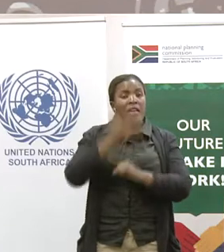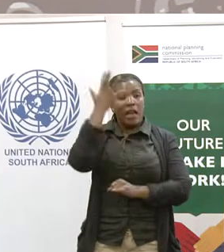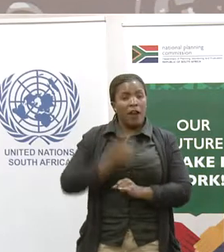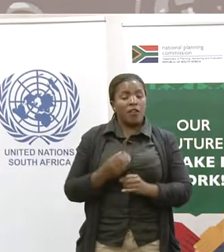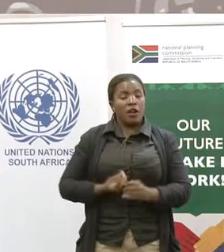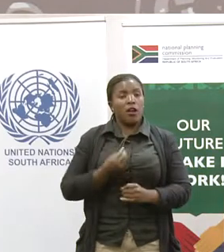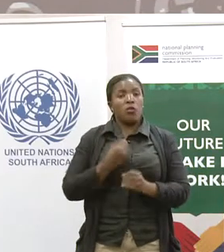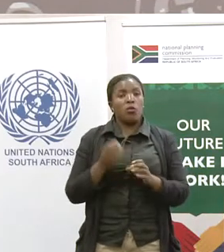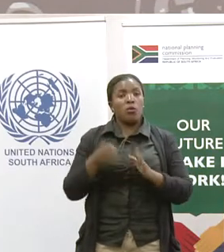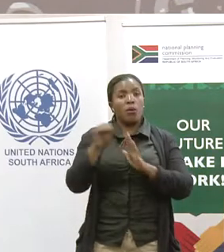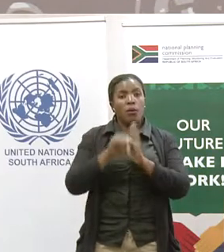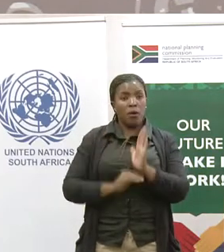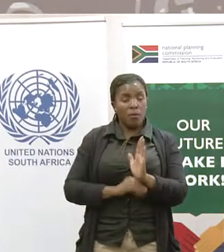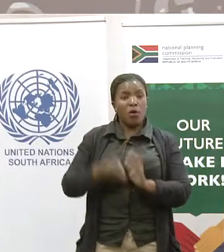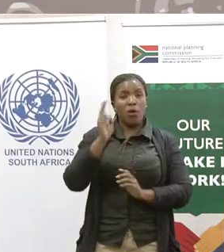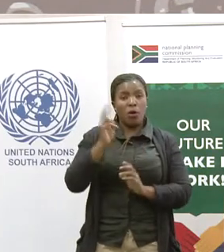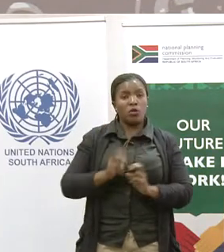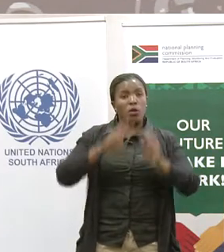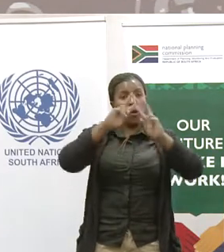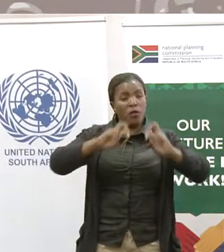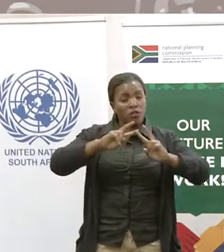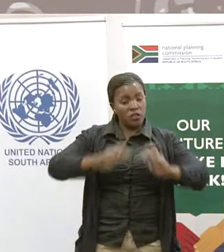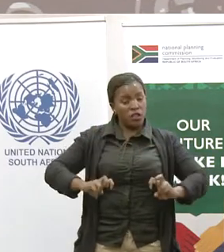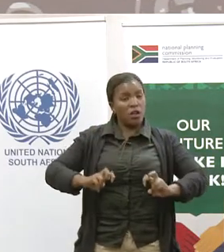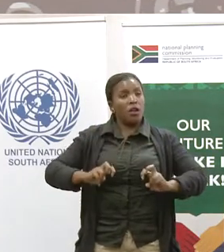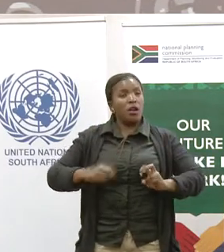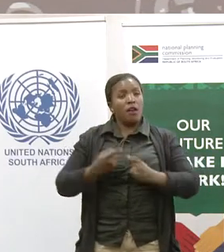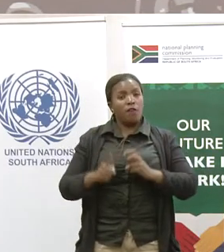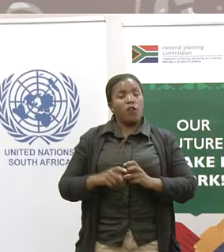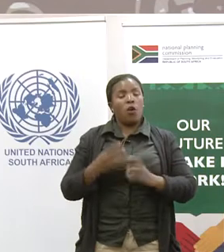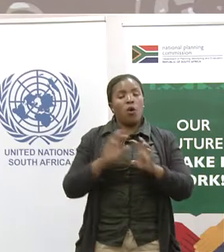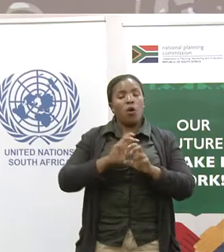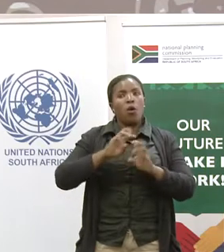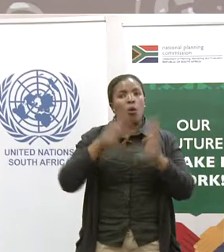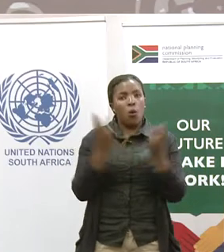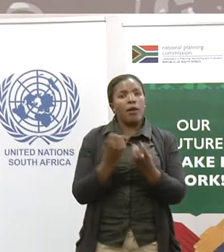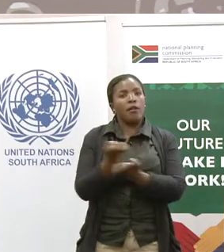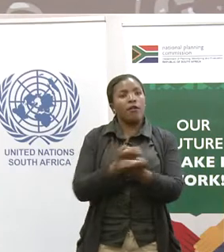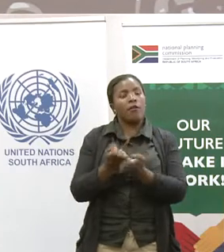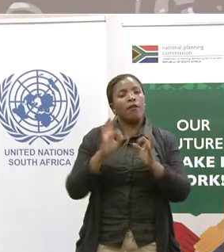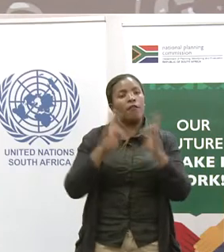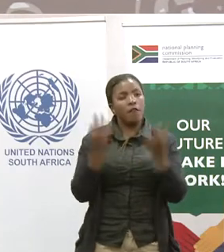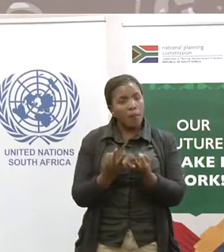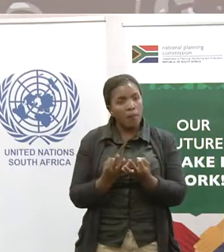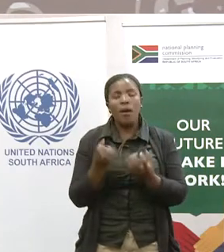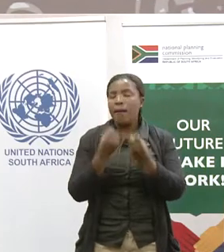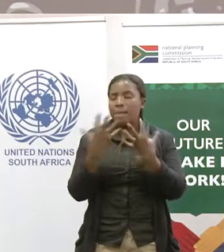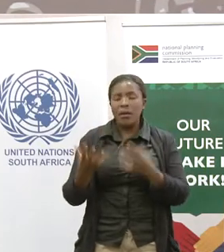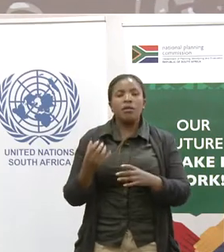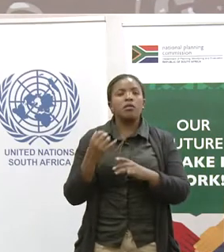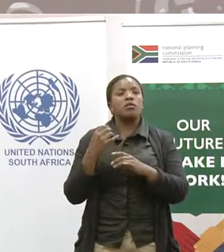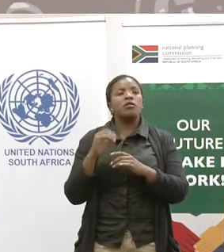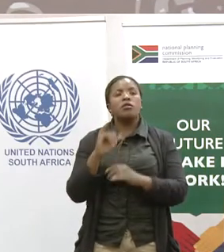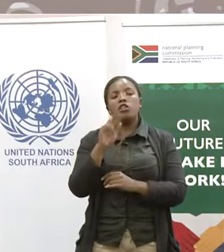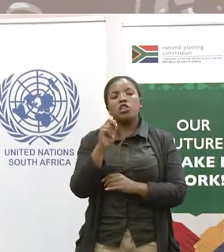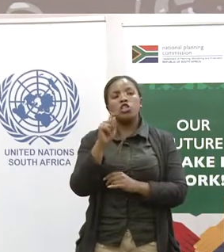also a former research analyst for the World Economic Forum. He is currently the founder and CEO of Evolve Initiative, a global